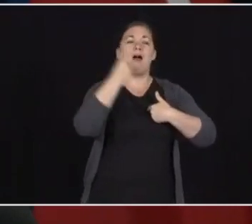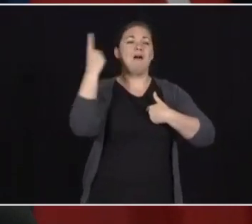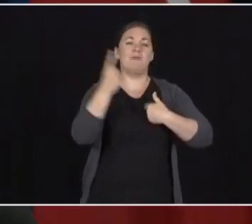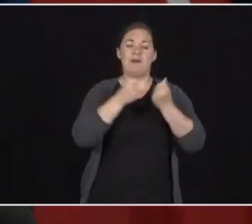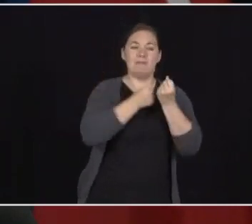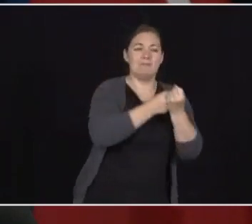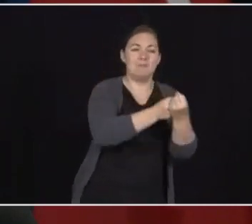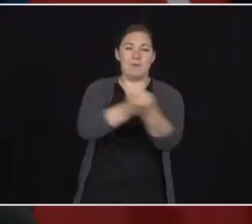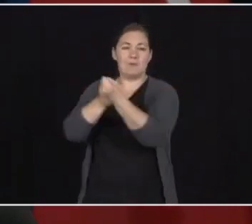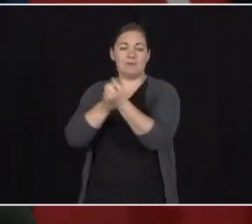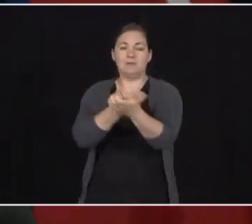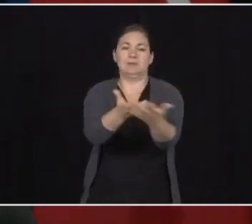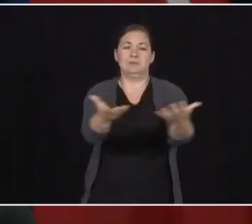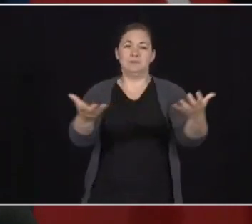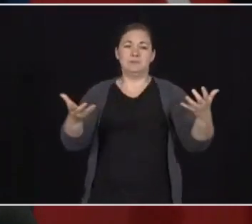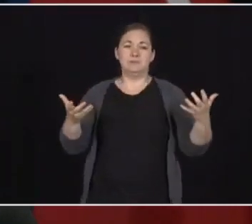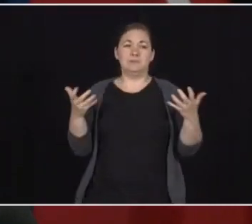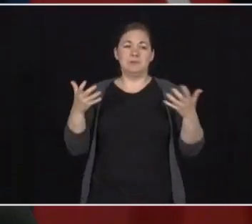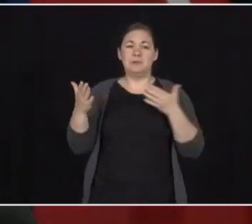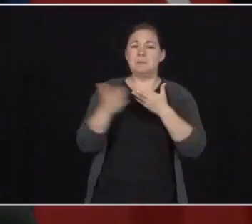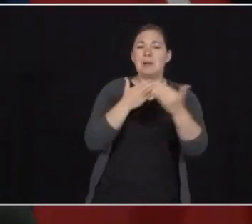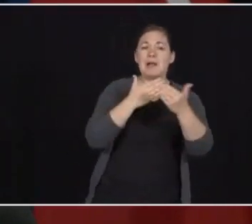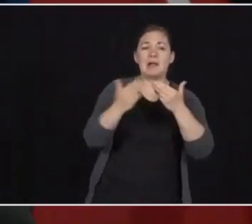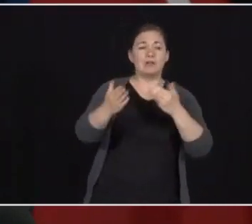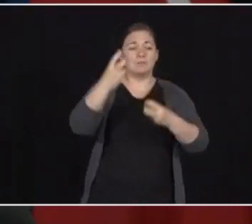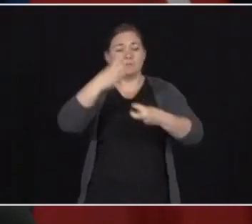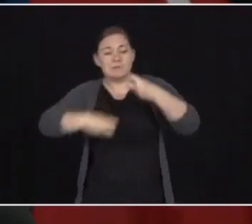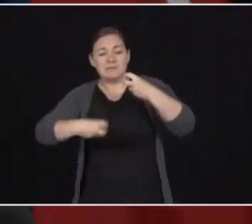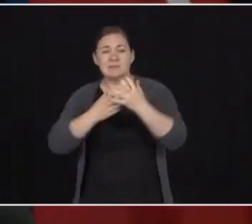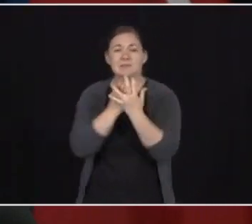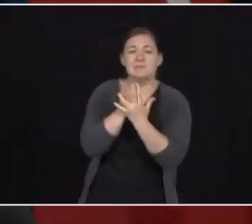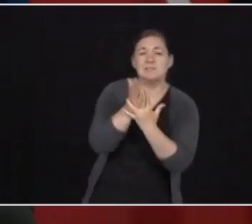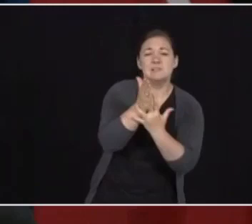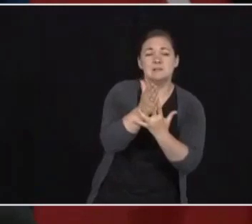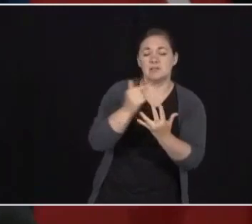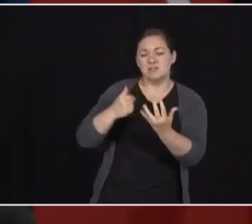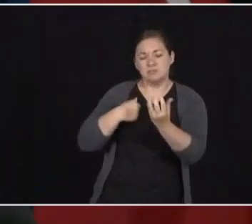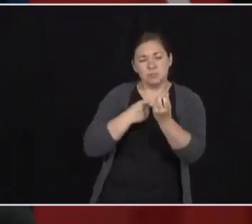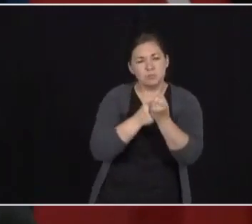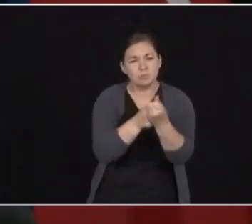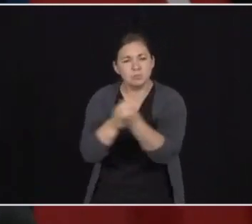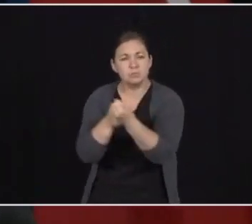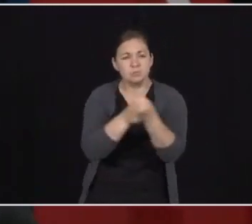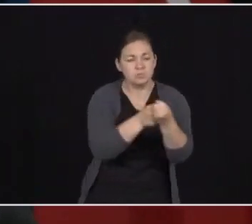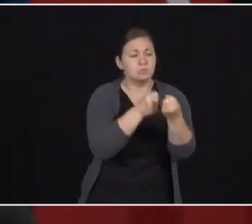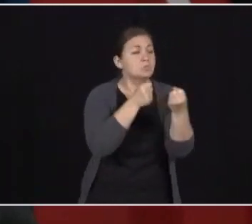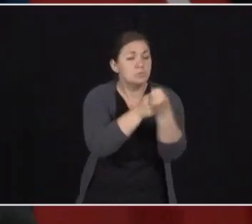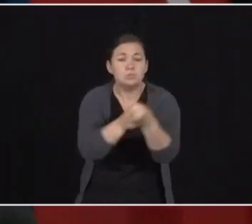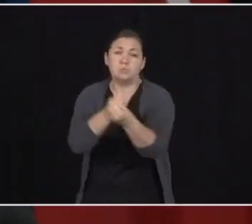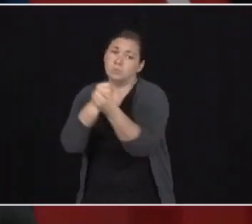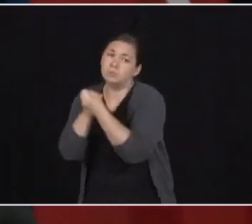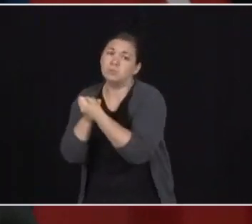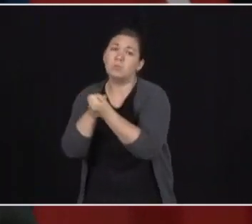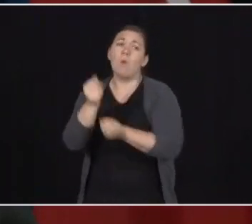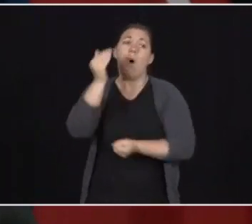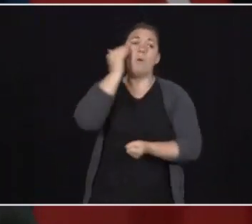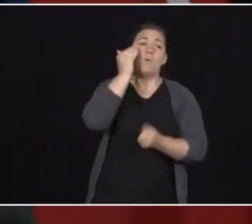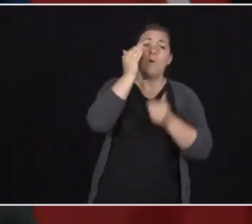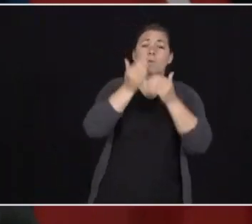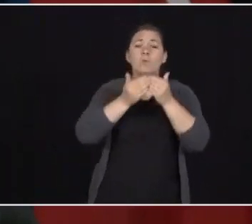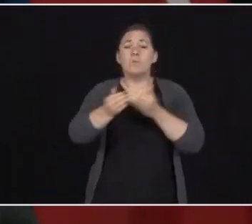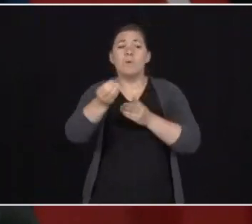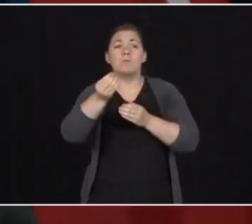support people through these difficult times, and I know that for the next few months, many parents will continue working from